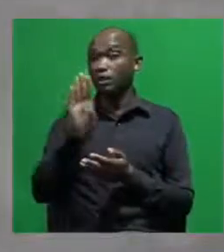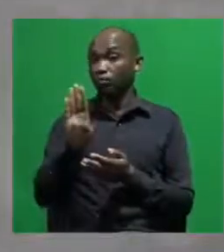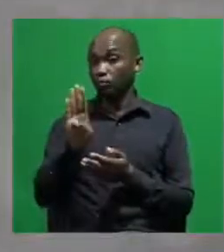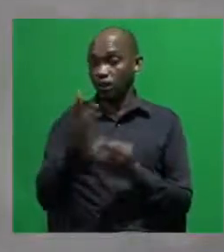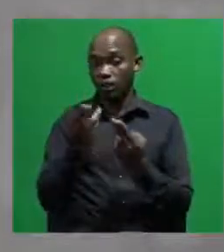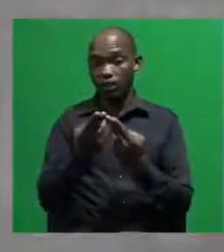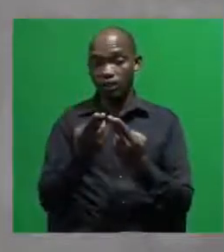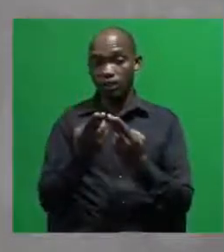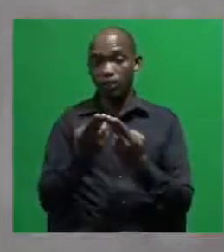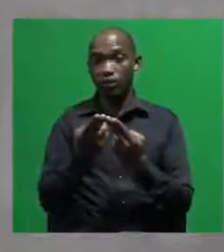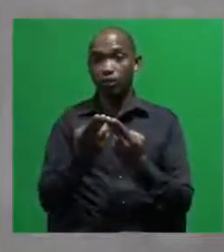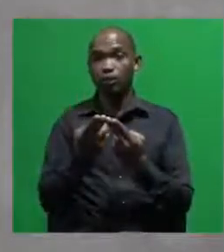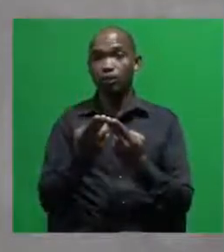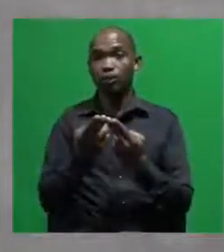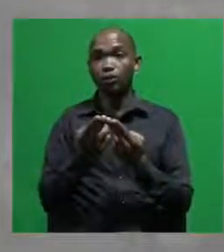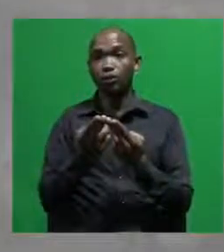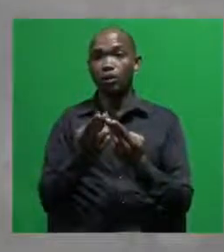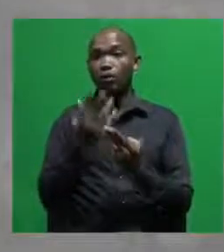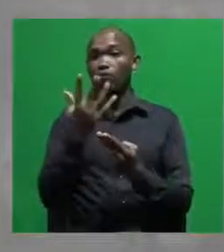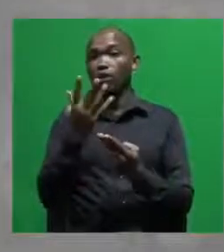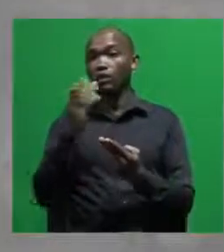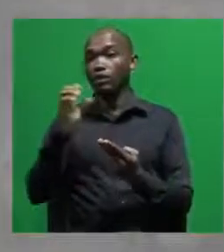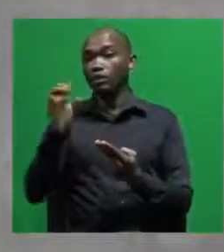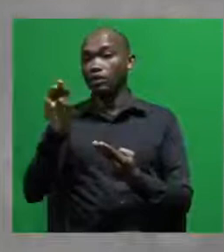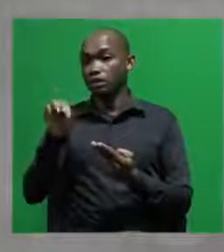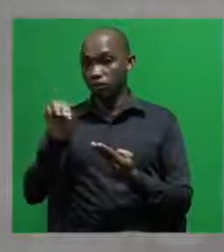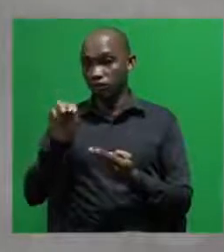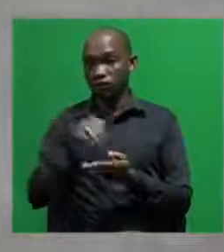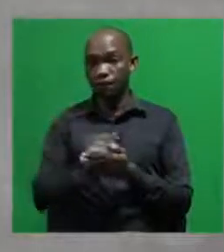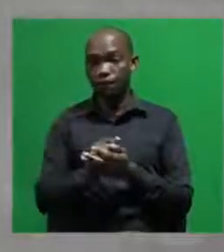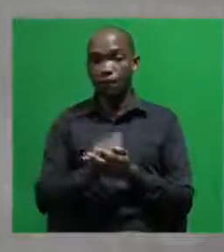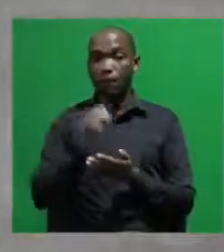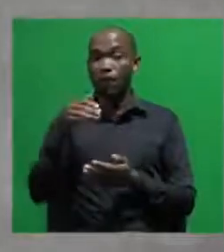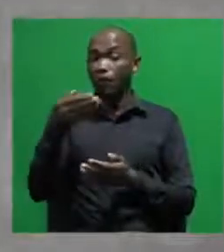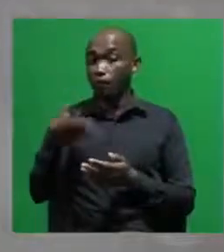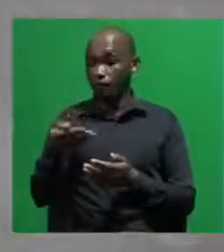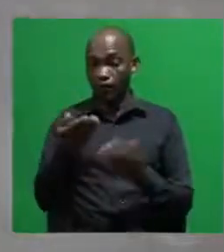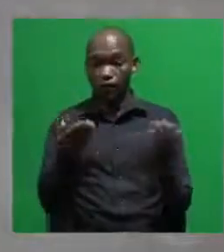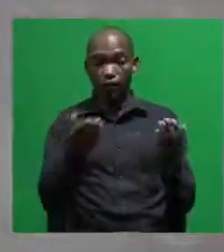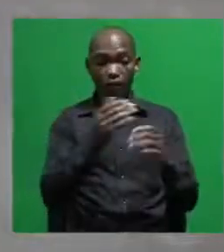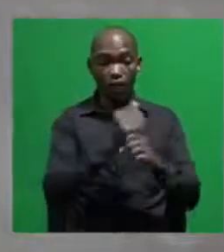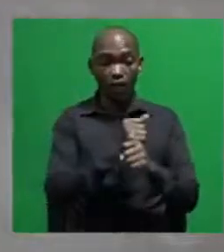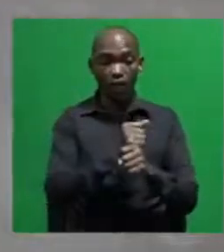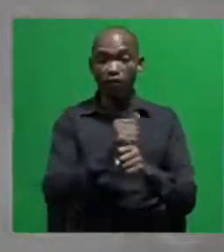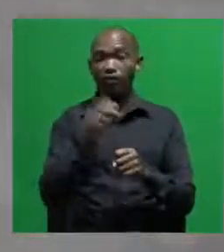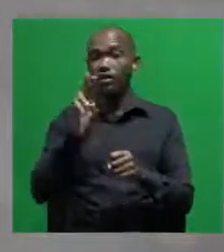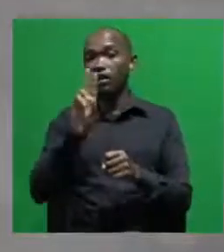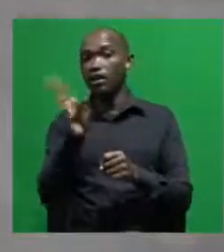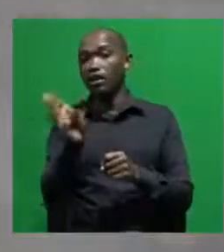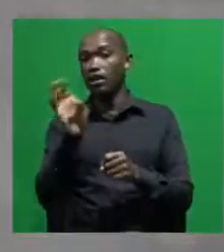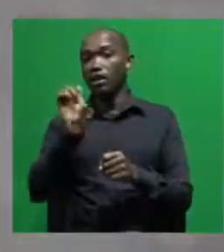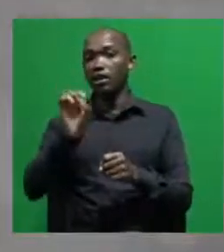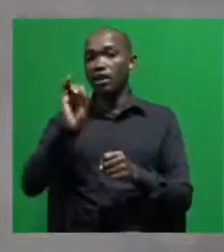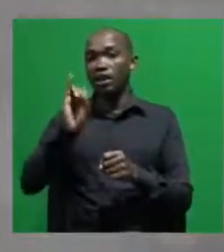This is B, which is equal to 5 centimeter. And then we have